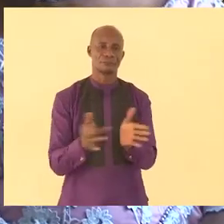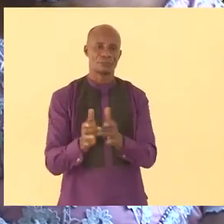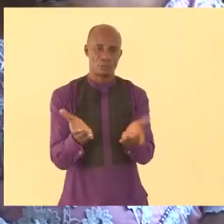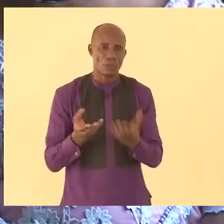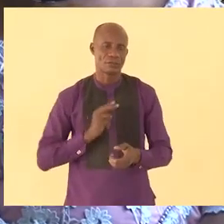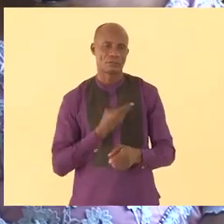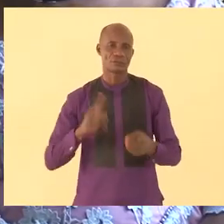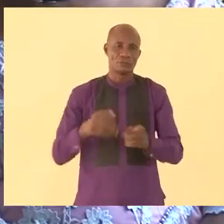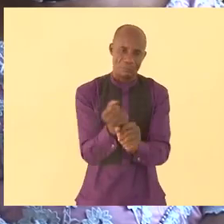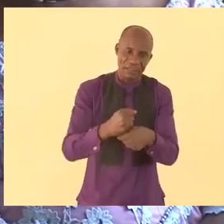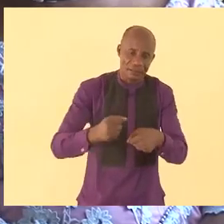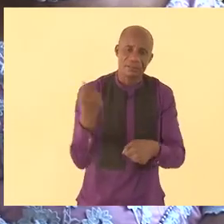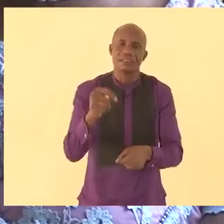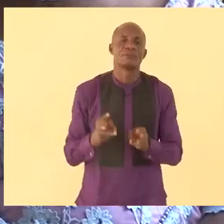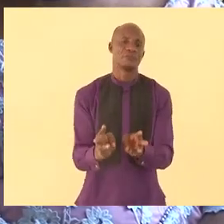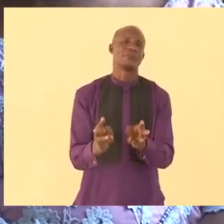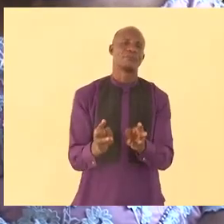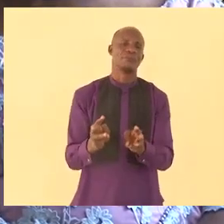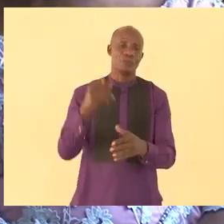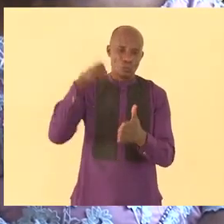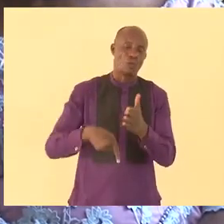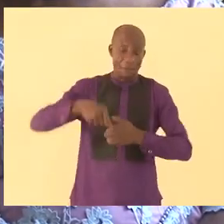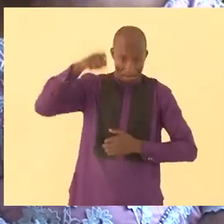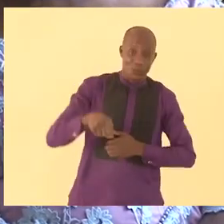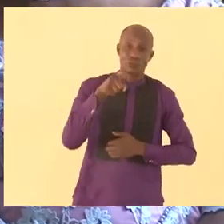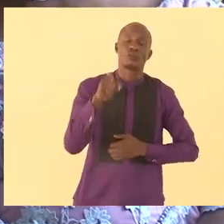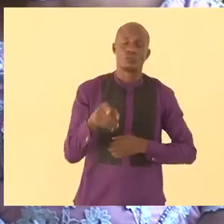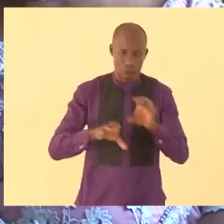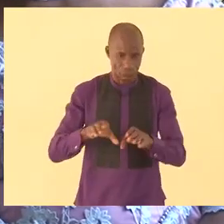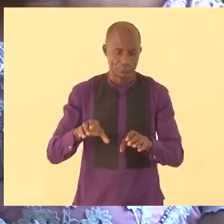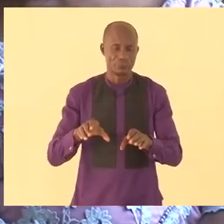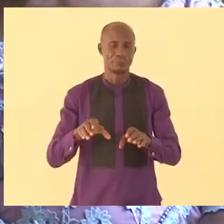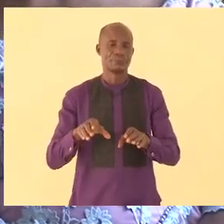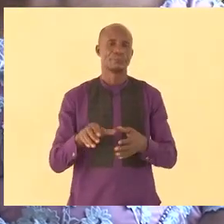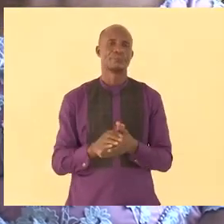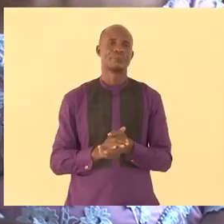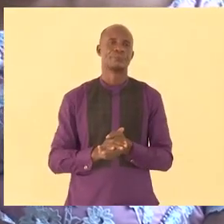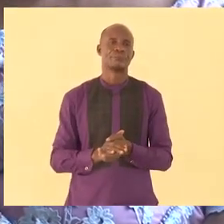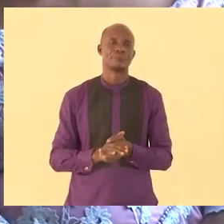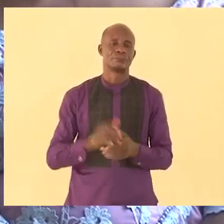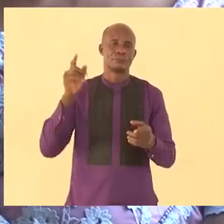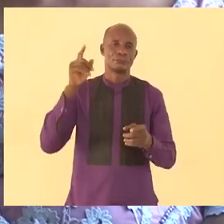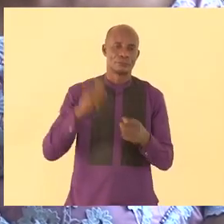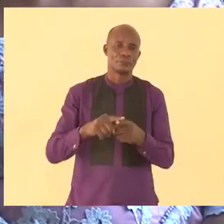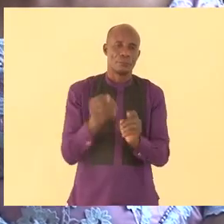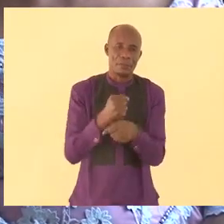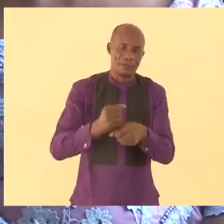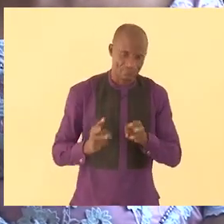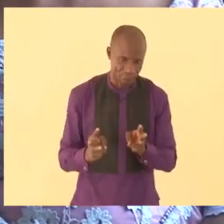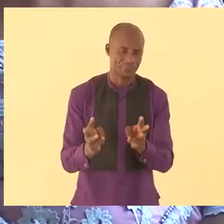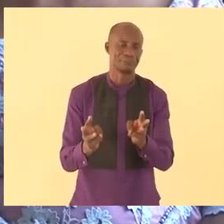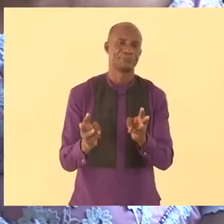Jesus wants us to pave the way. What must you do that can pave the